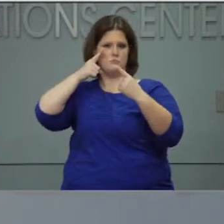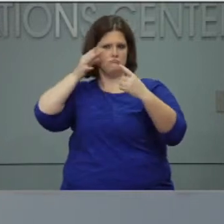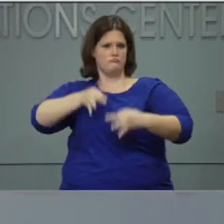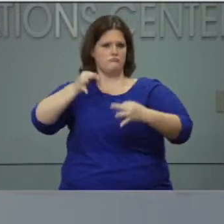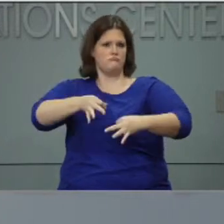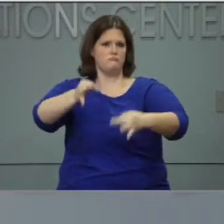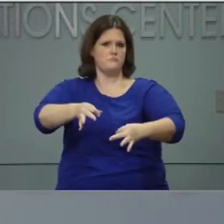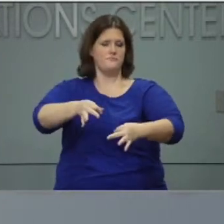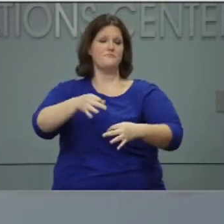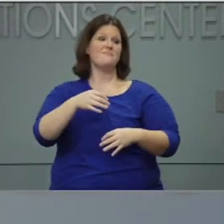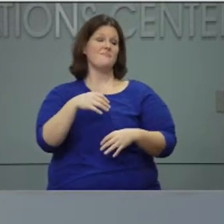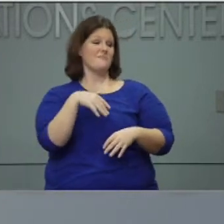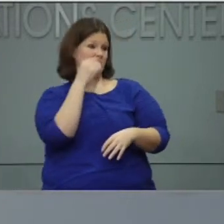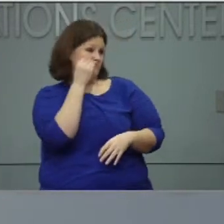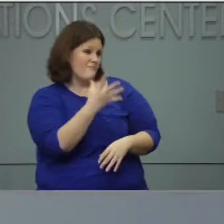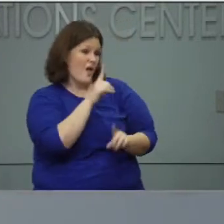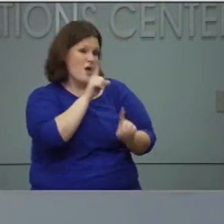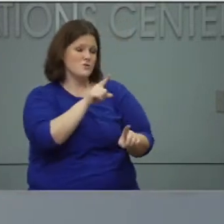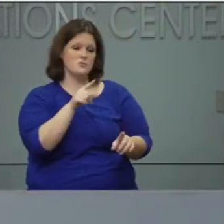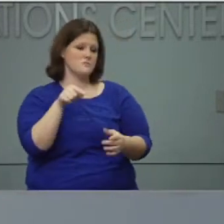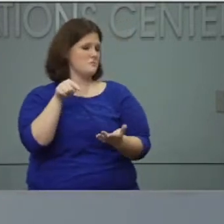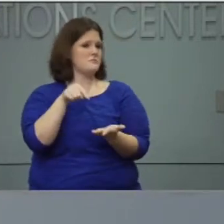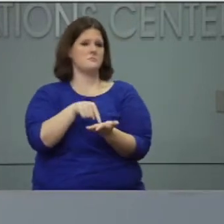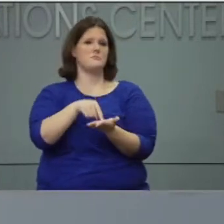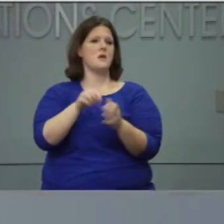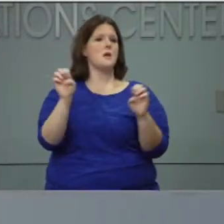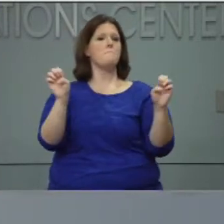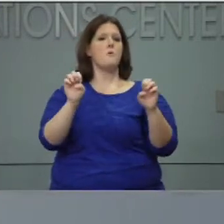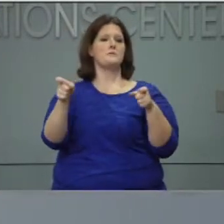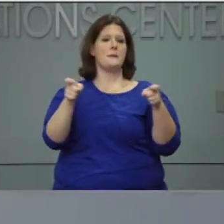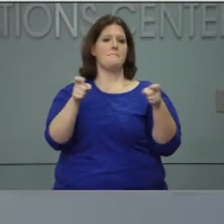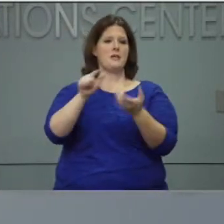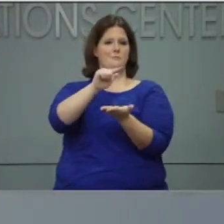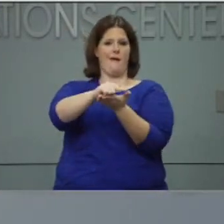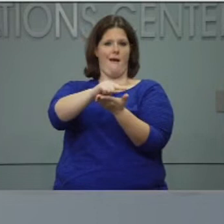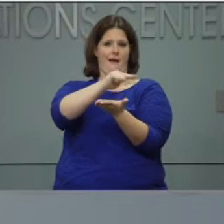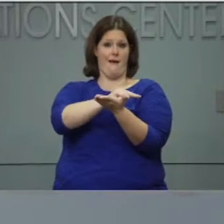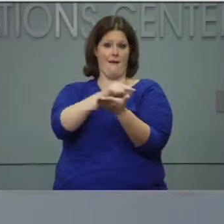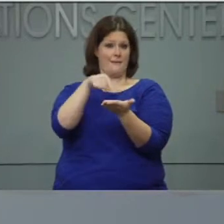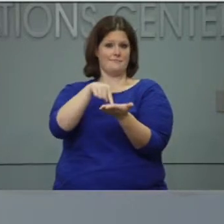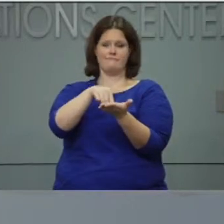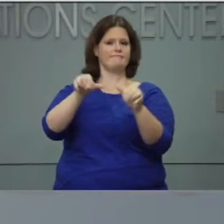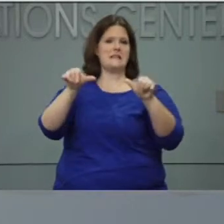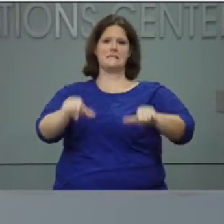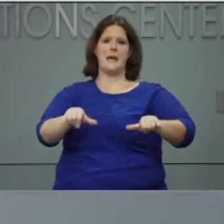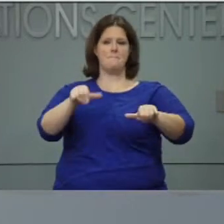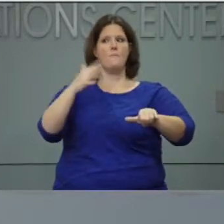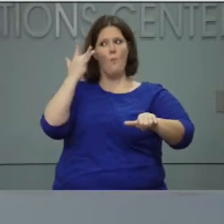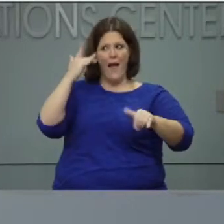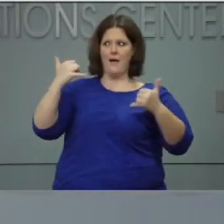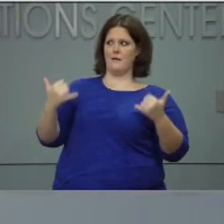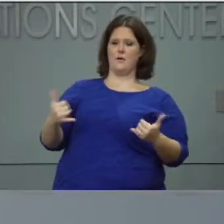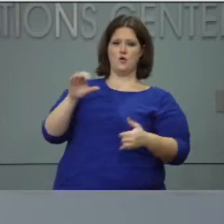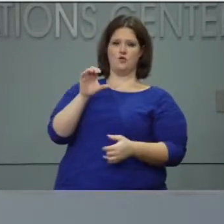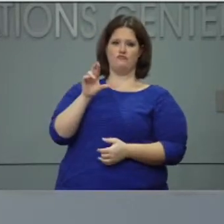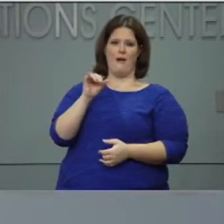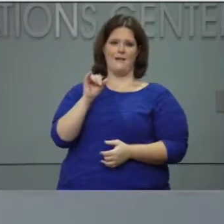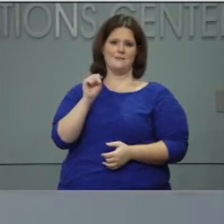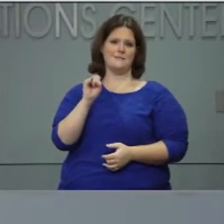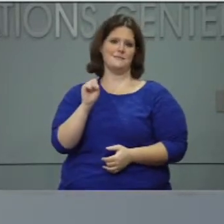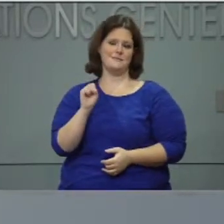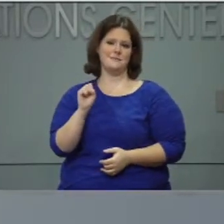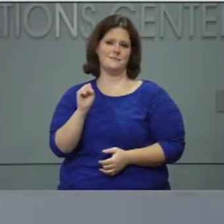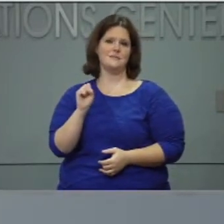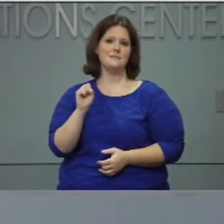not need to alter the Emergency Management Act at this time. I'm going to ask the